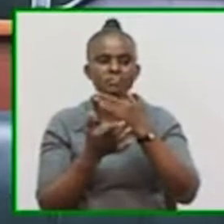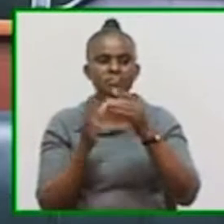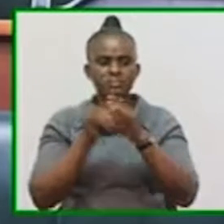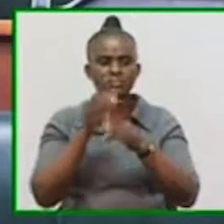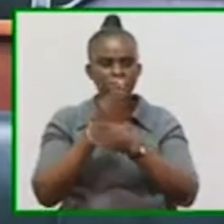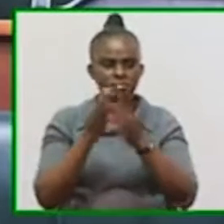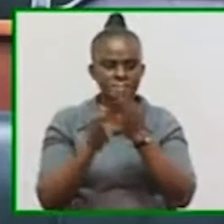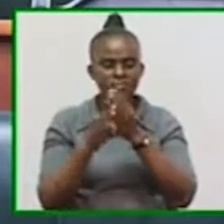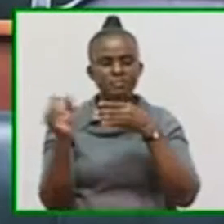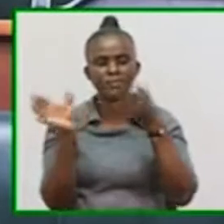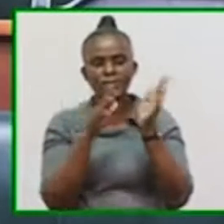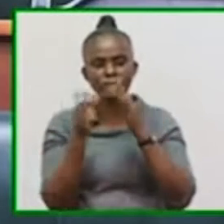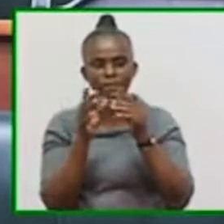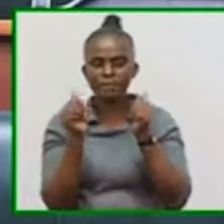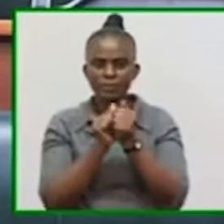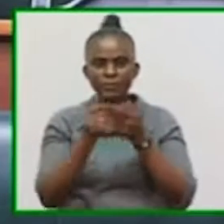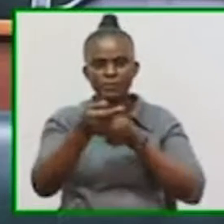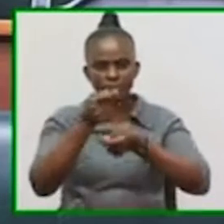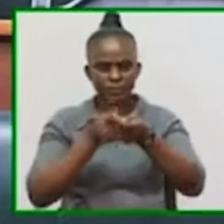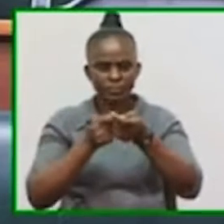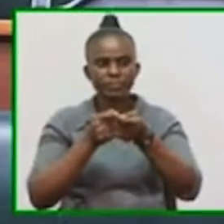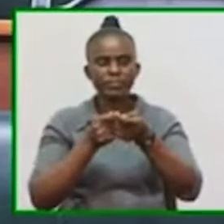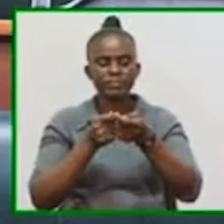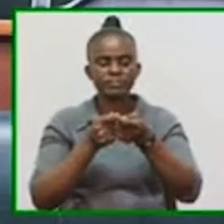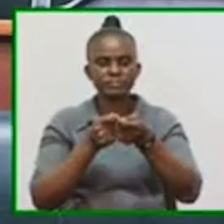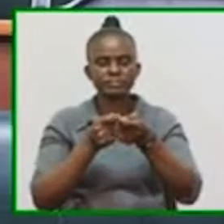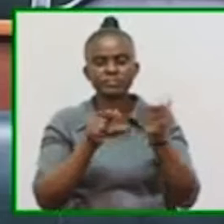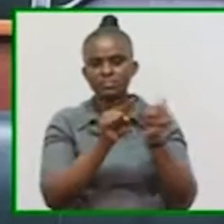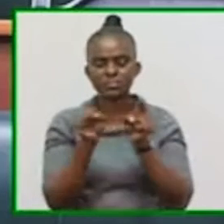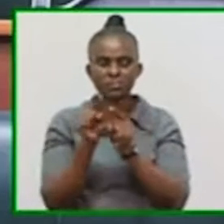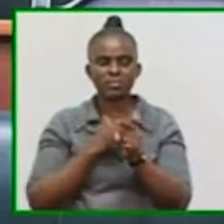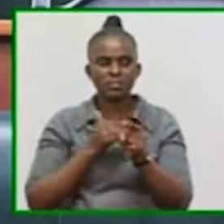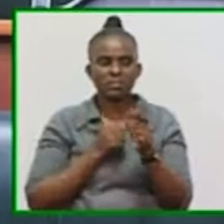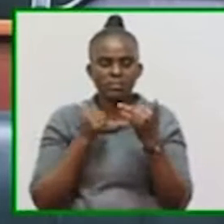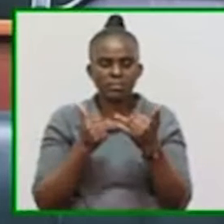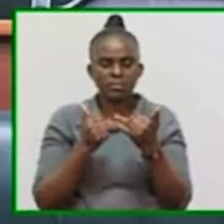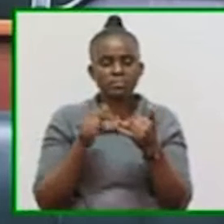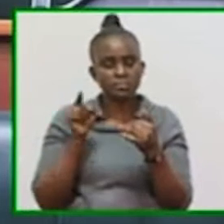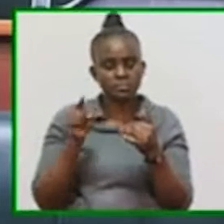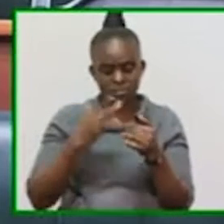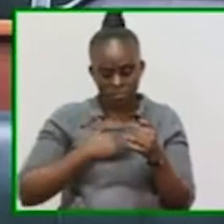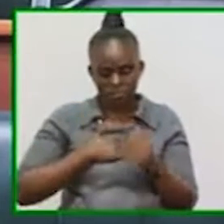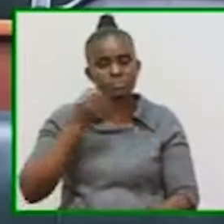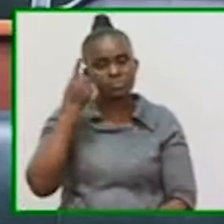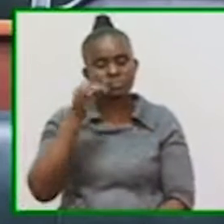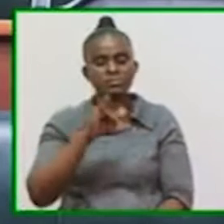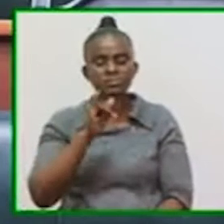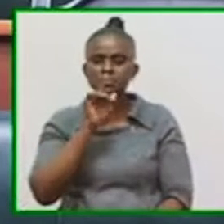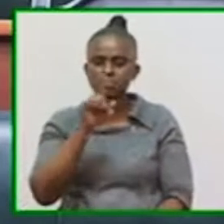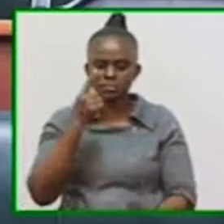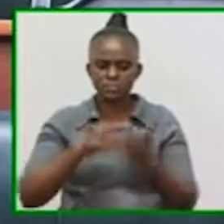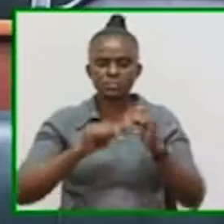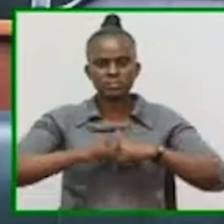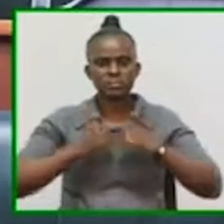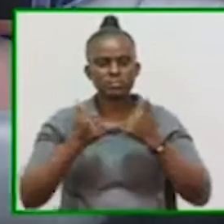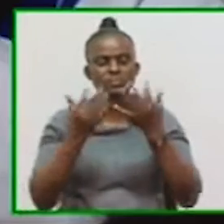climate action and resilience. Also, upon that, it is my understanding that what we want is